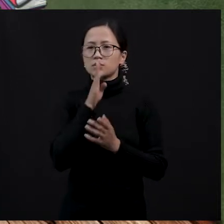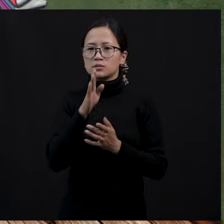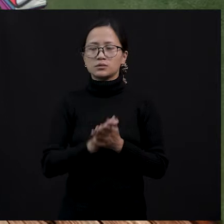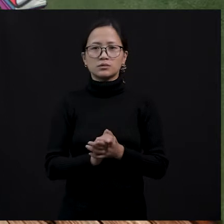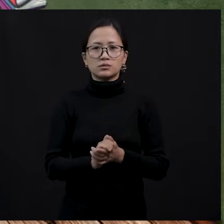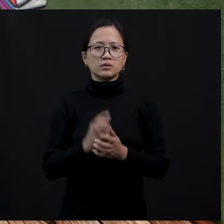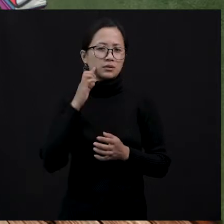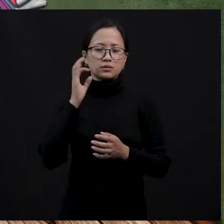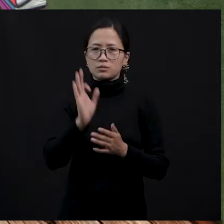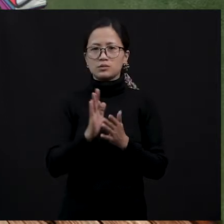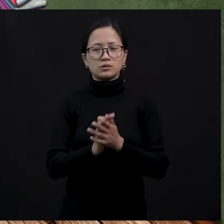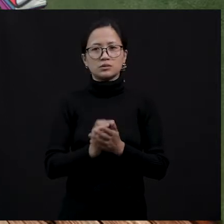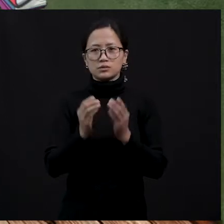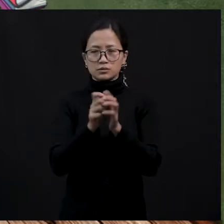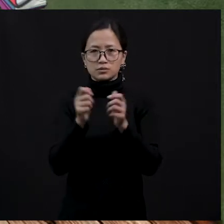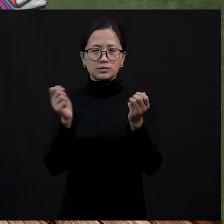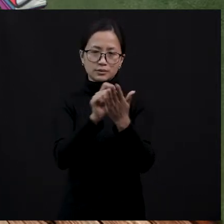be an important letter.